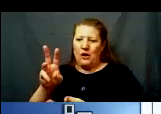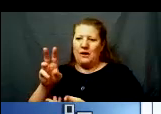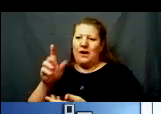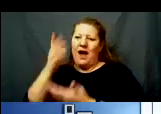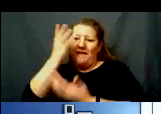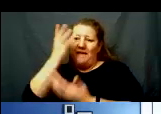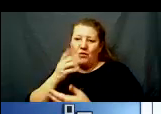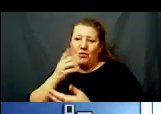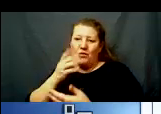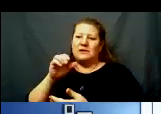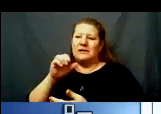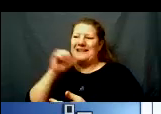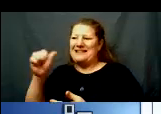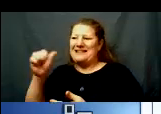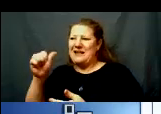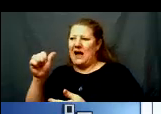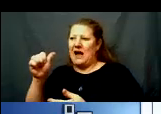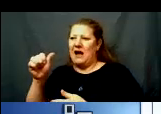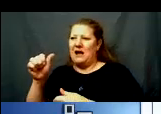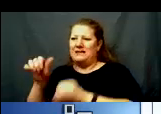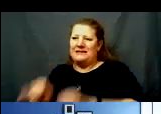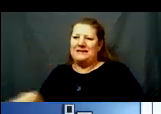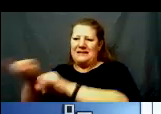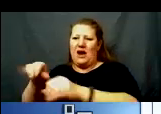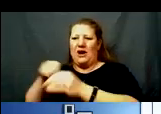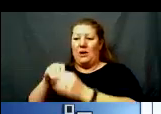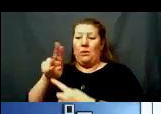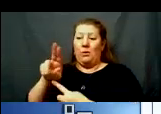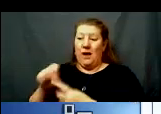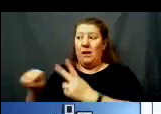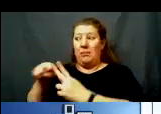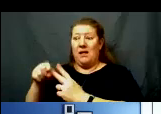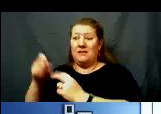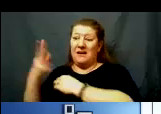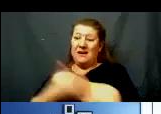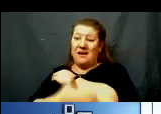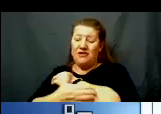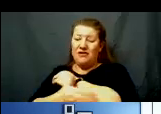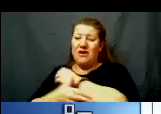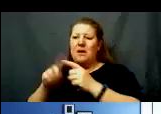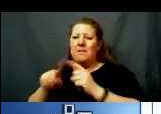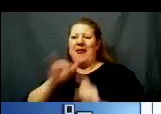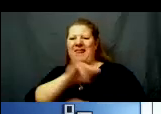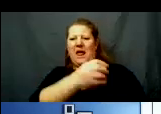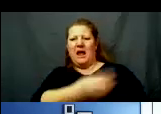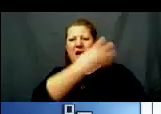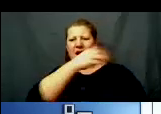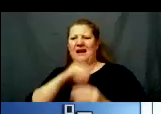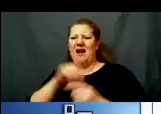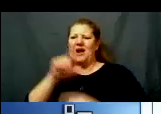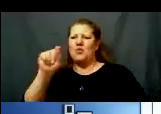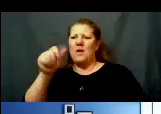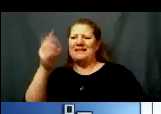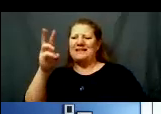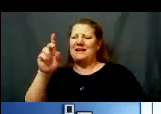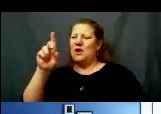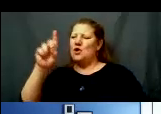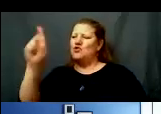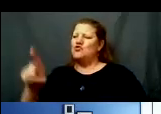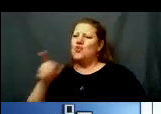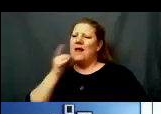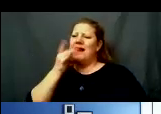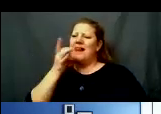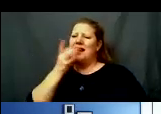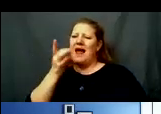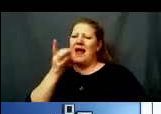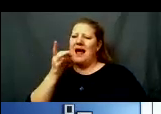But this message was projected by an activist group in 2016 called the Detroit Light Brigade. And of course, this is a mode of